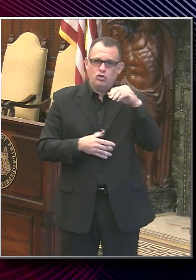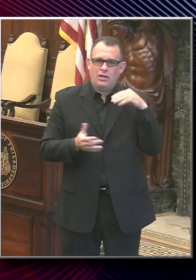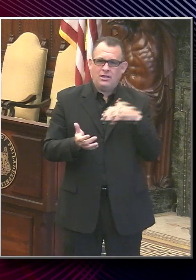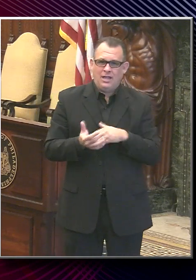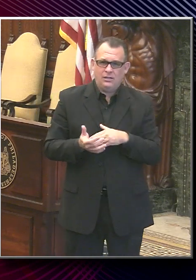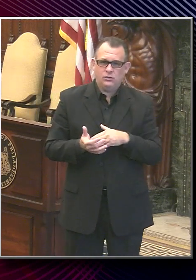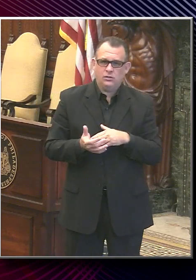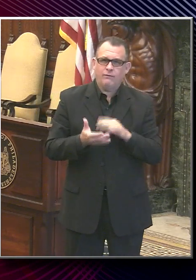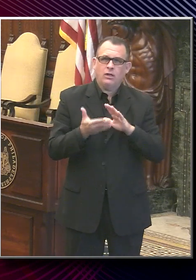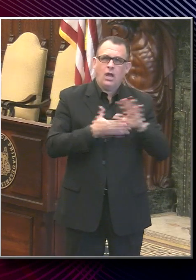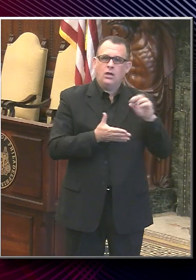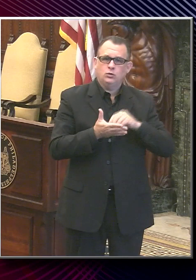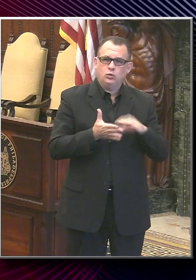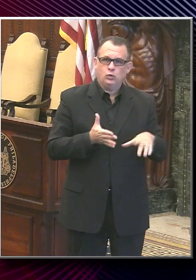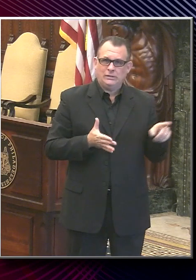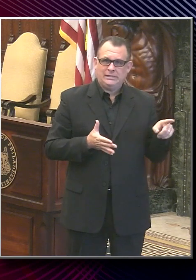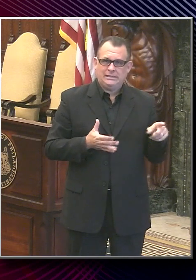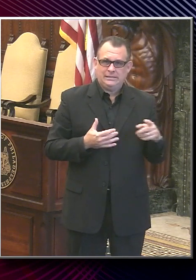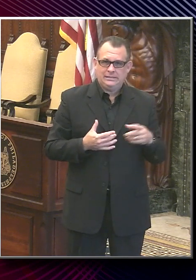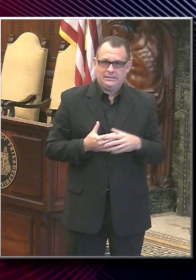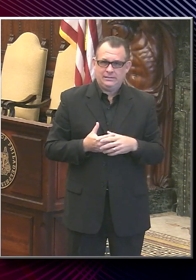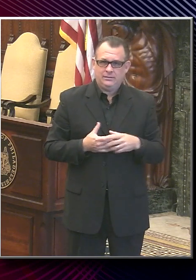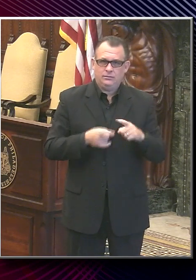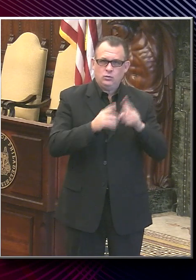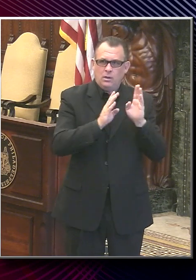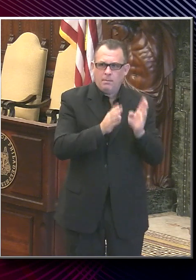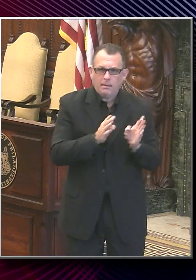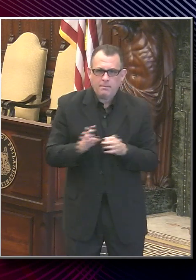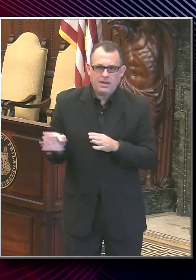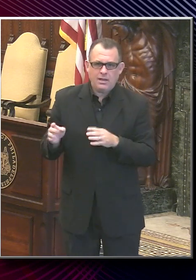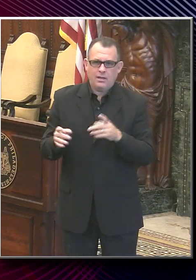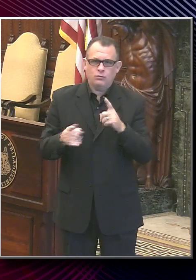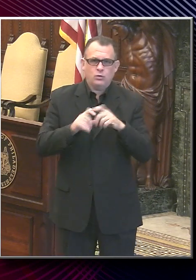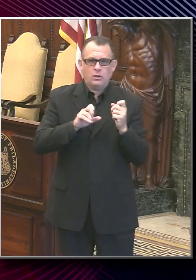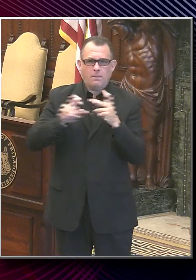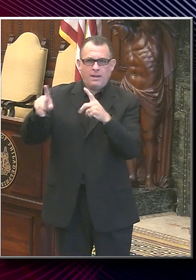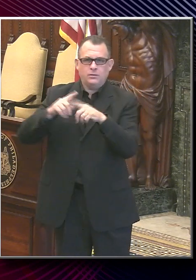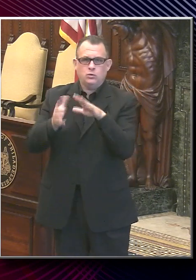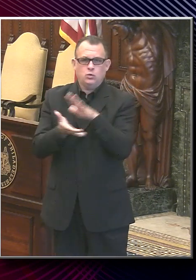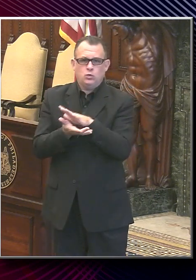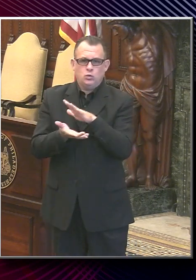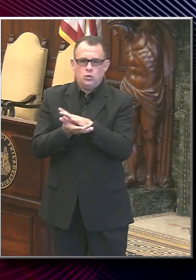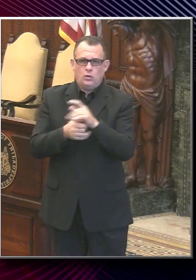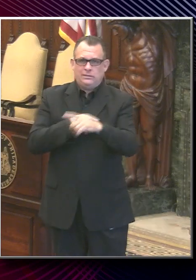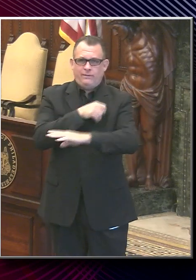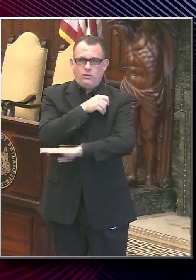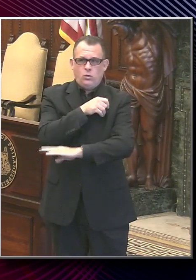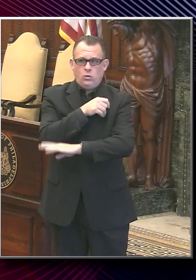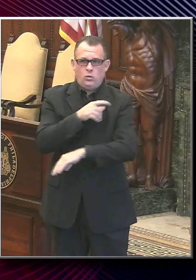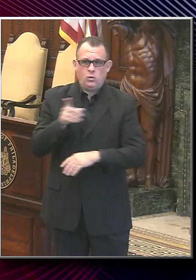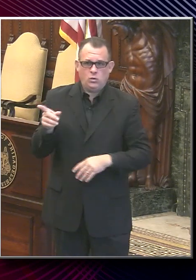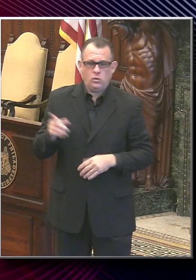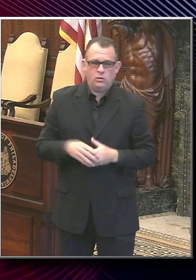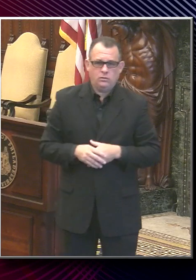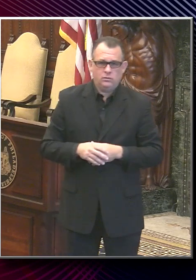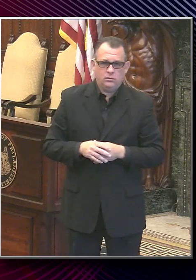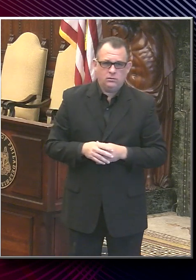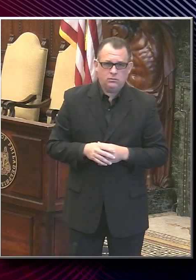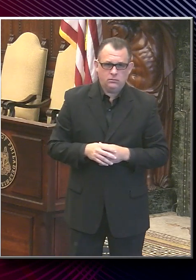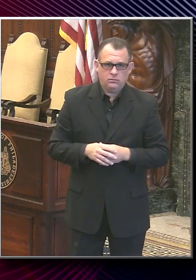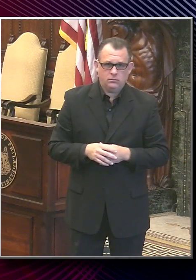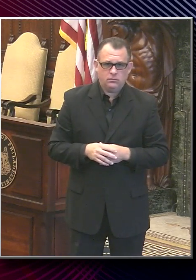college students in preparation for them to go back to school this fall as a means of having